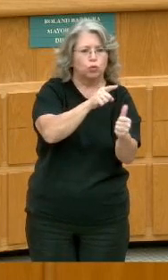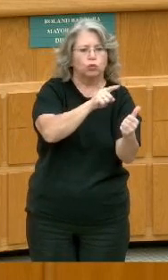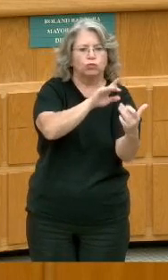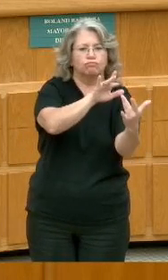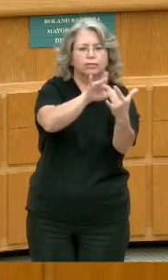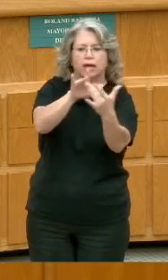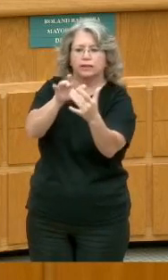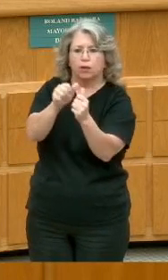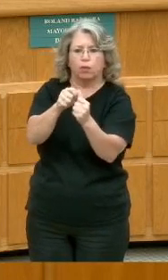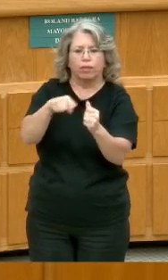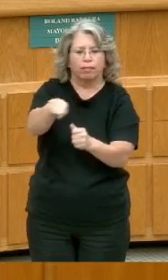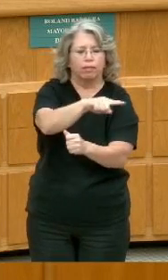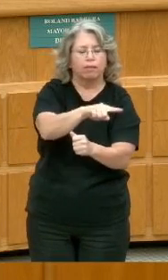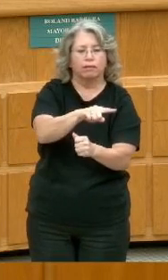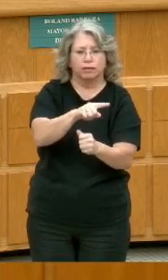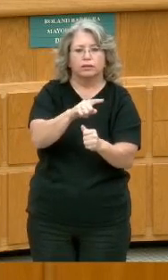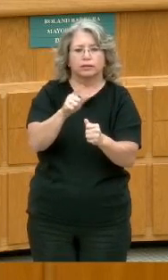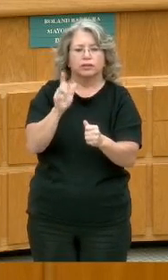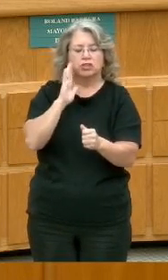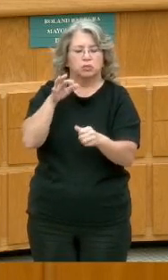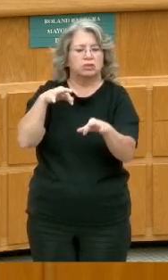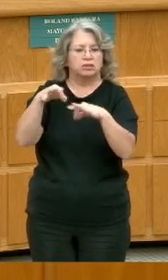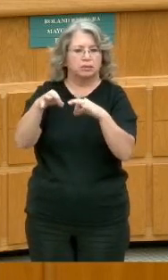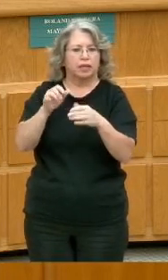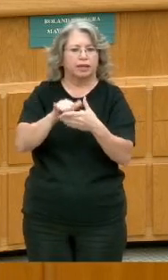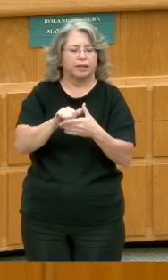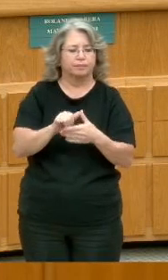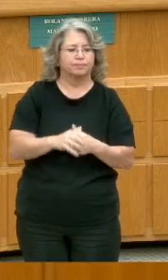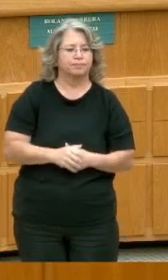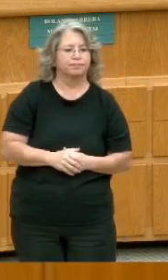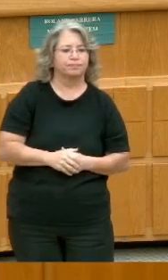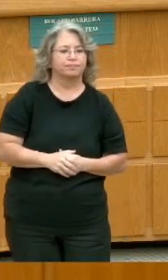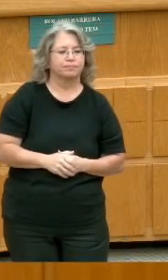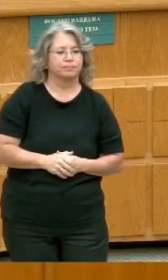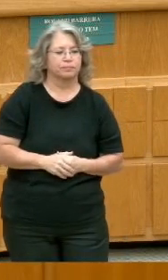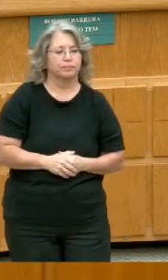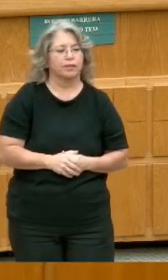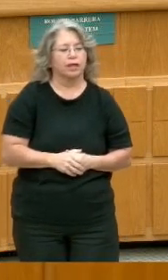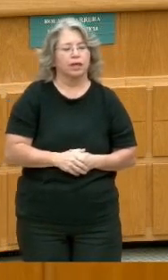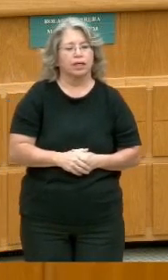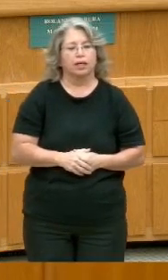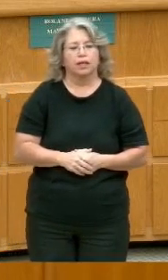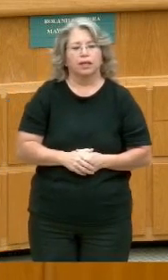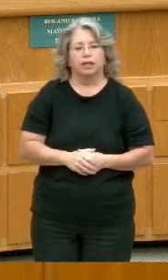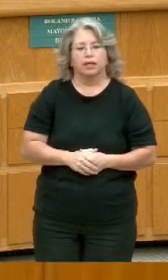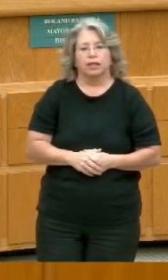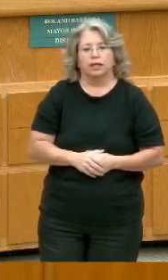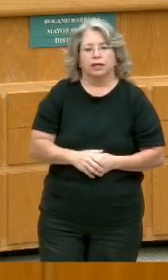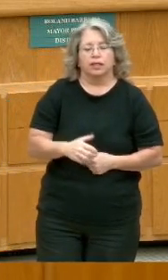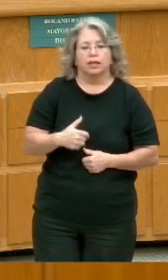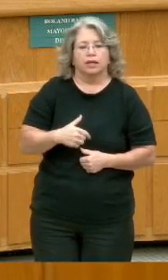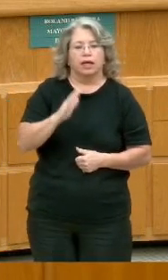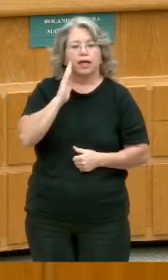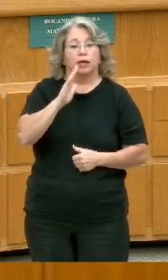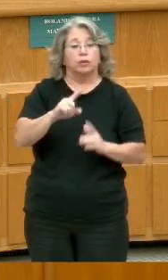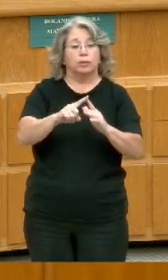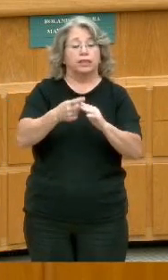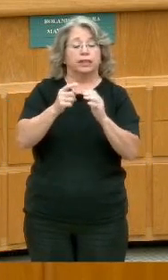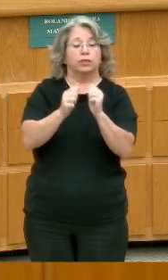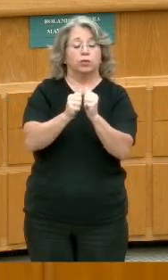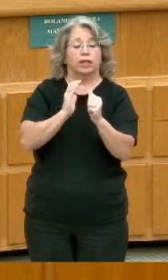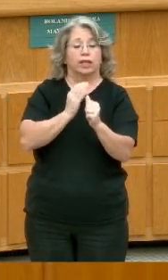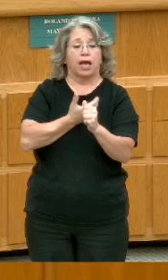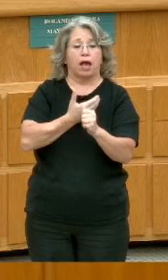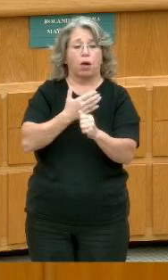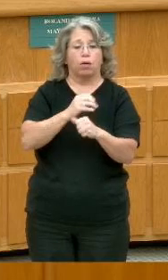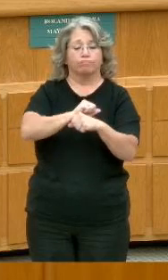She'll talk about that as well. Okay, so I'll begin with the COVID statistics that we've been